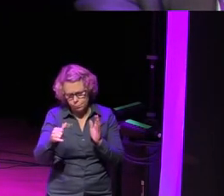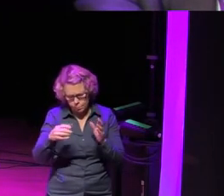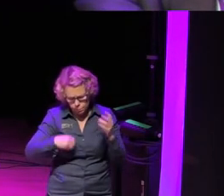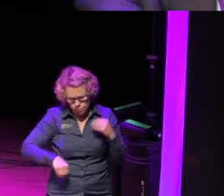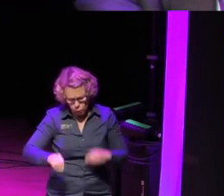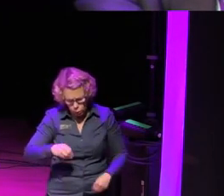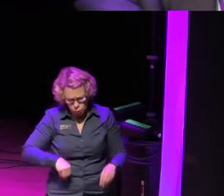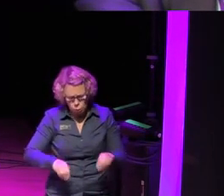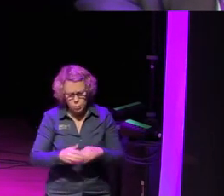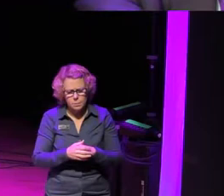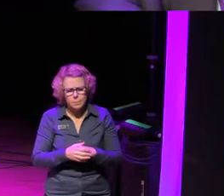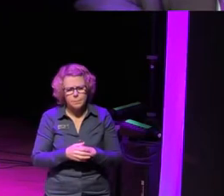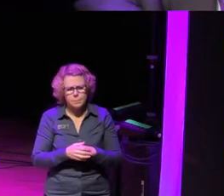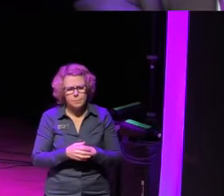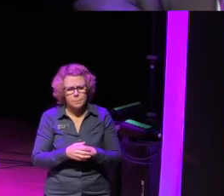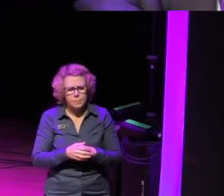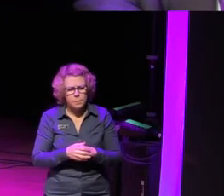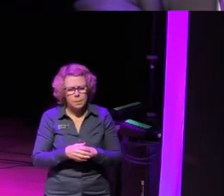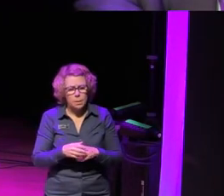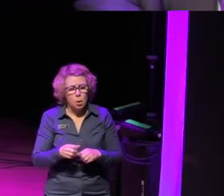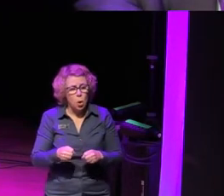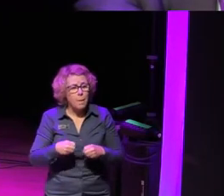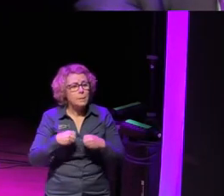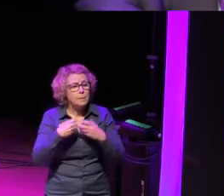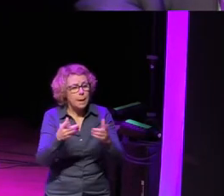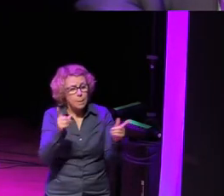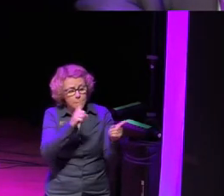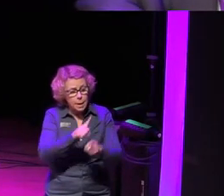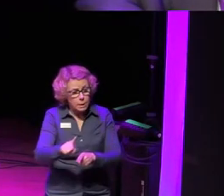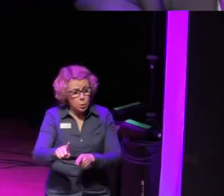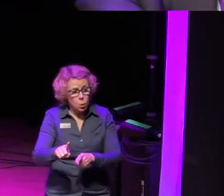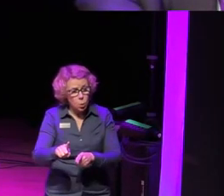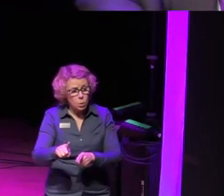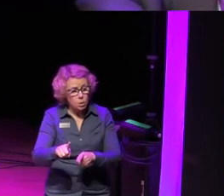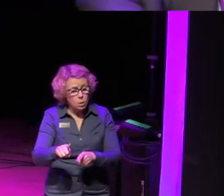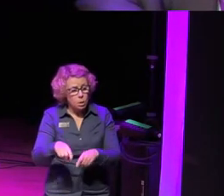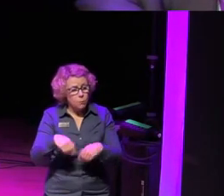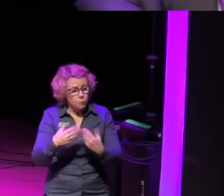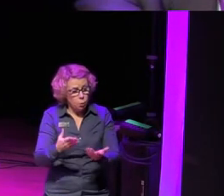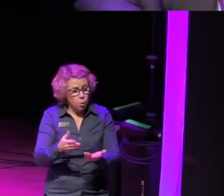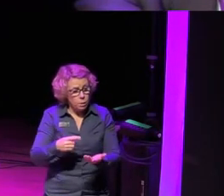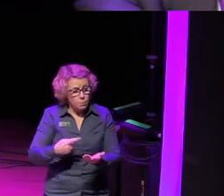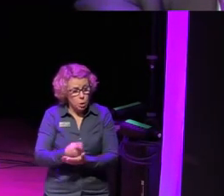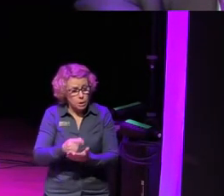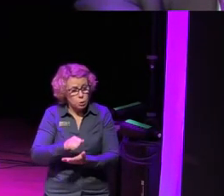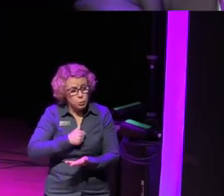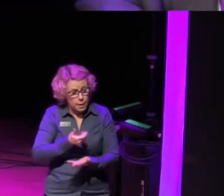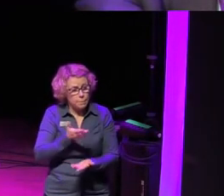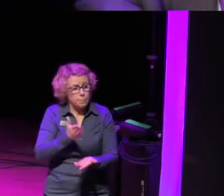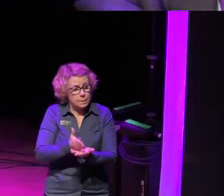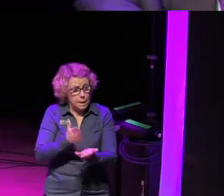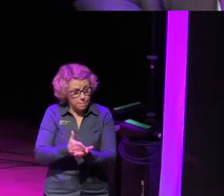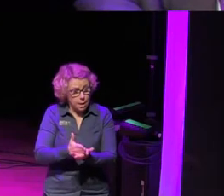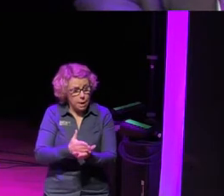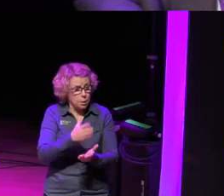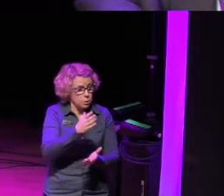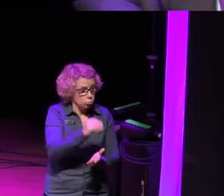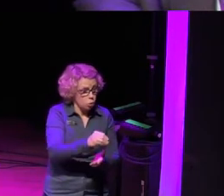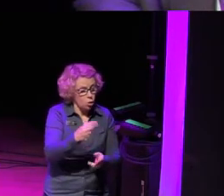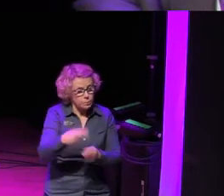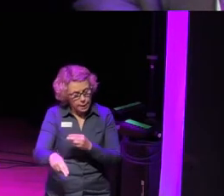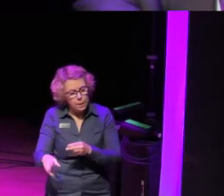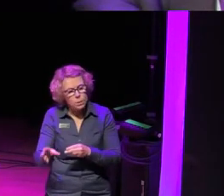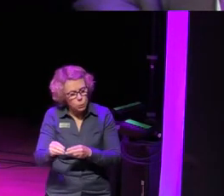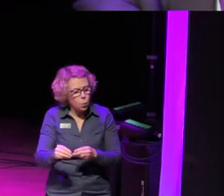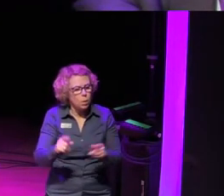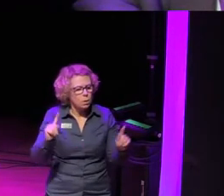corruption, because just giving people the power to decide yes or no increases opportunities for